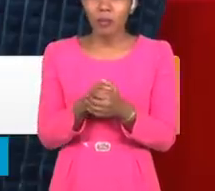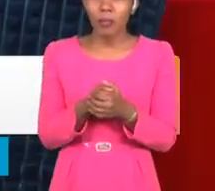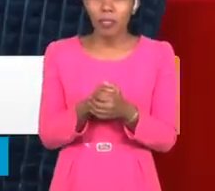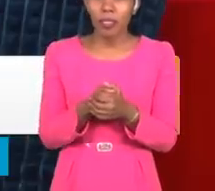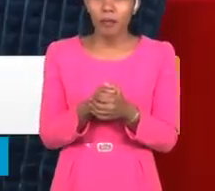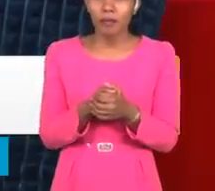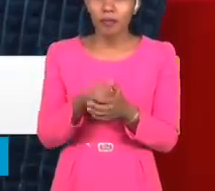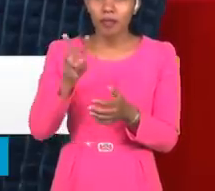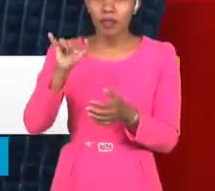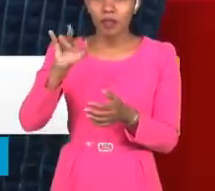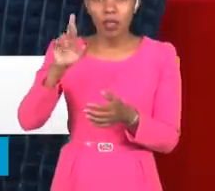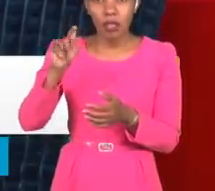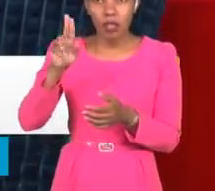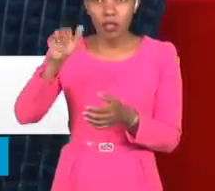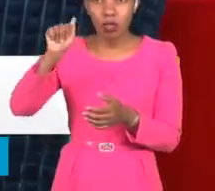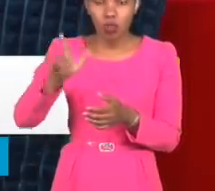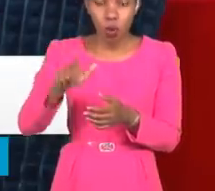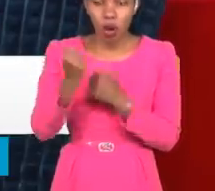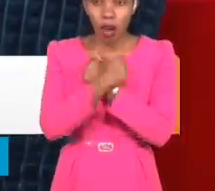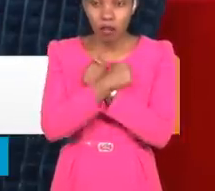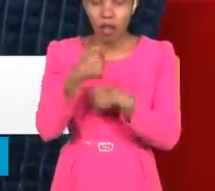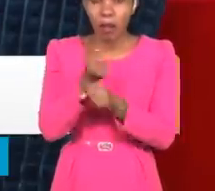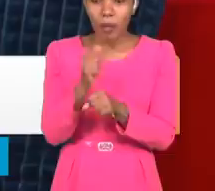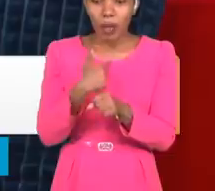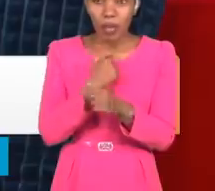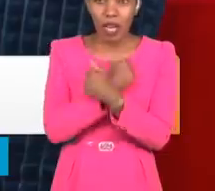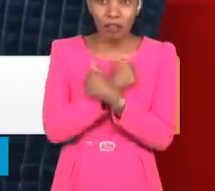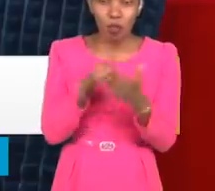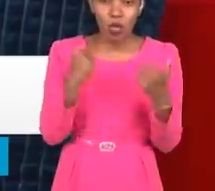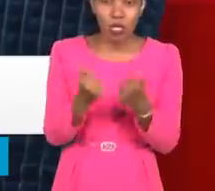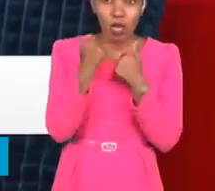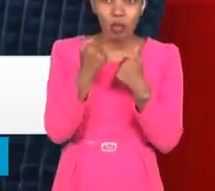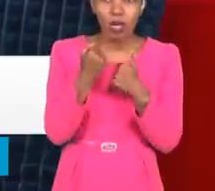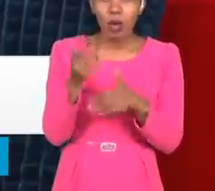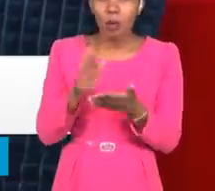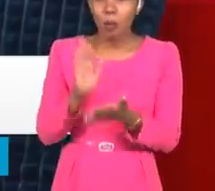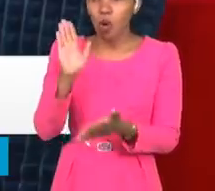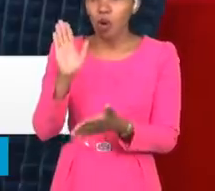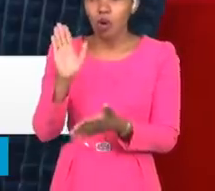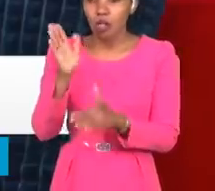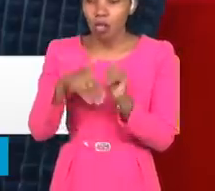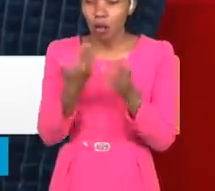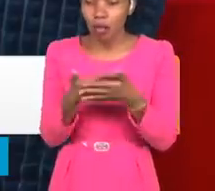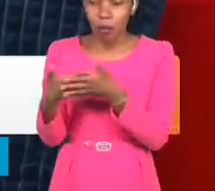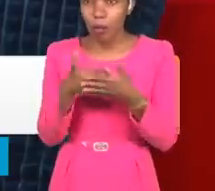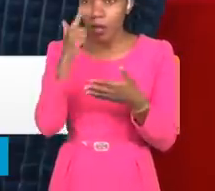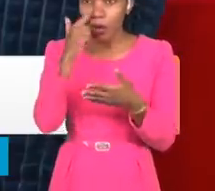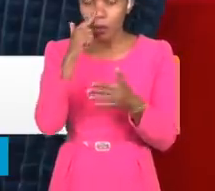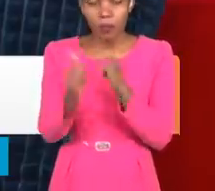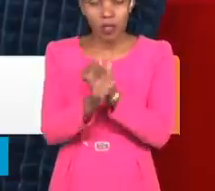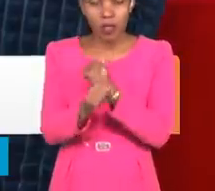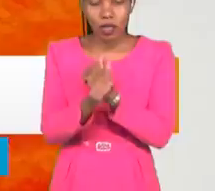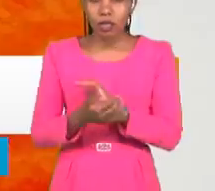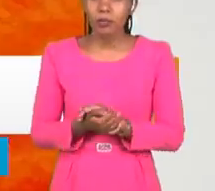and thing. It's called virtual love. Yeah. So it makes me love what is happening out there more than the baby at home. It's true. Dangerous.